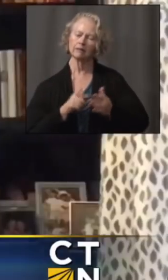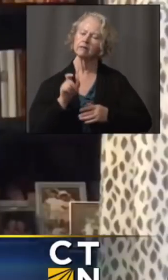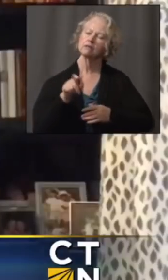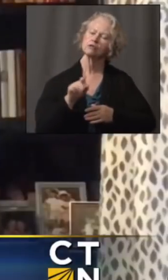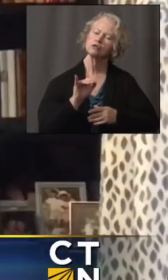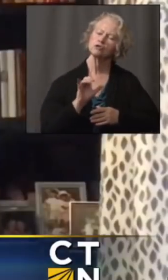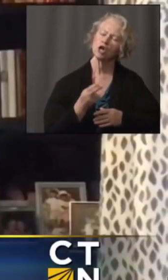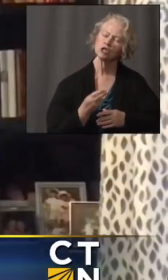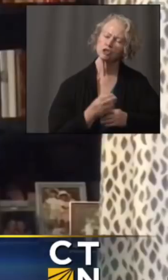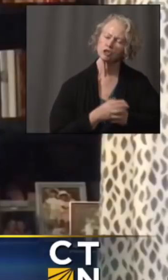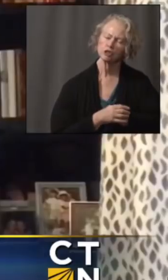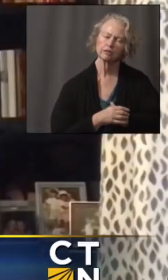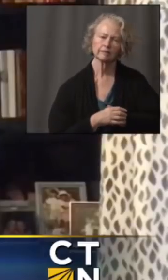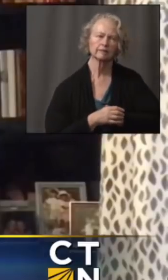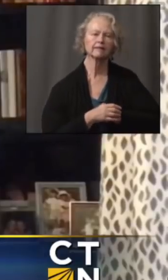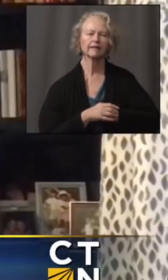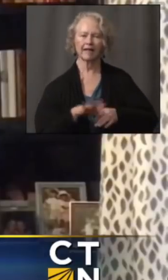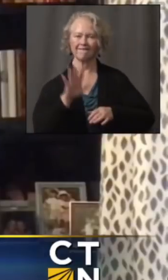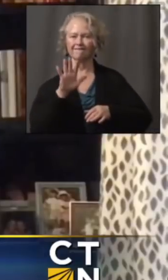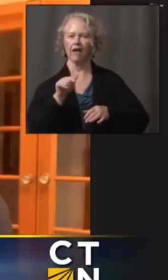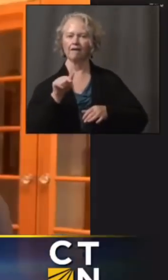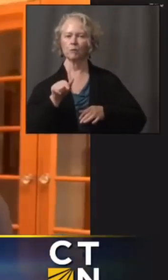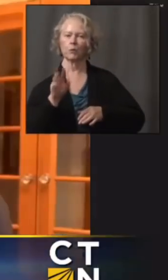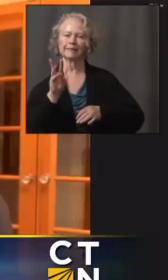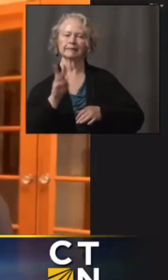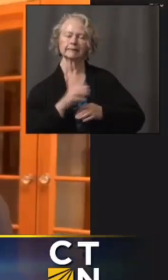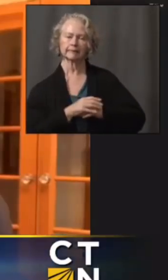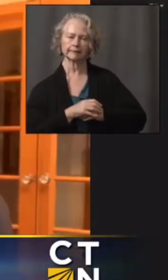Josh? It's 5.6.